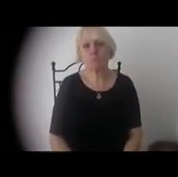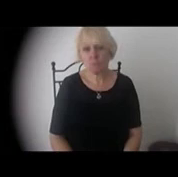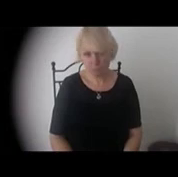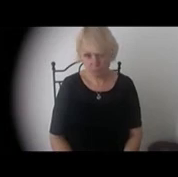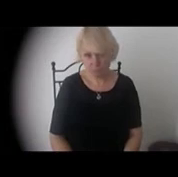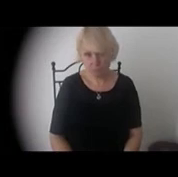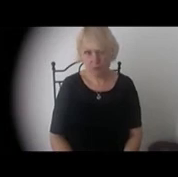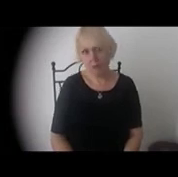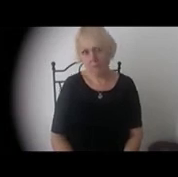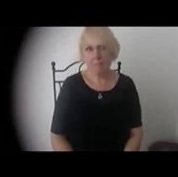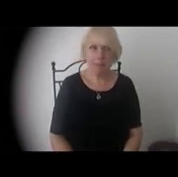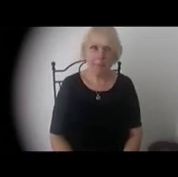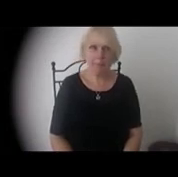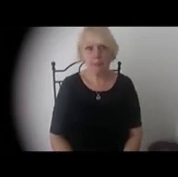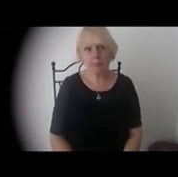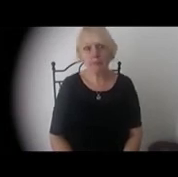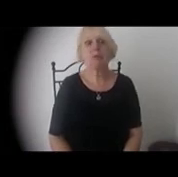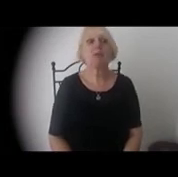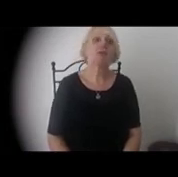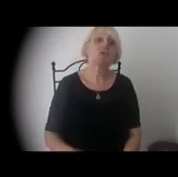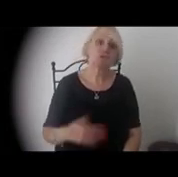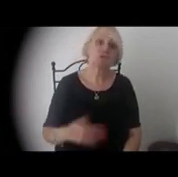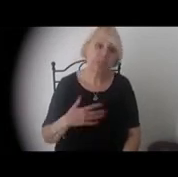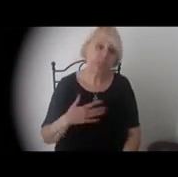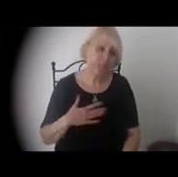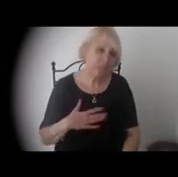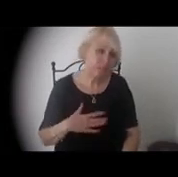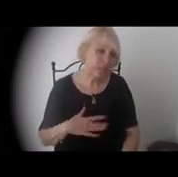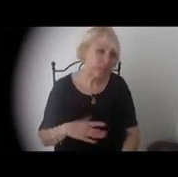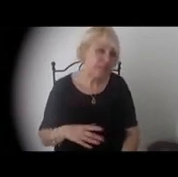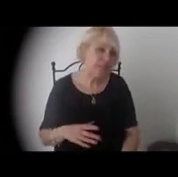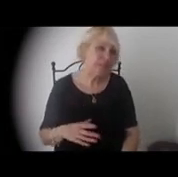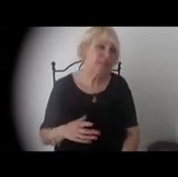of, I guess, to sensitively